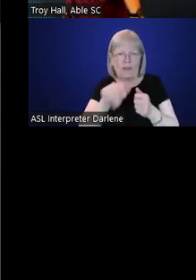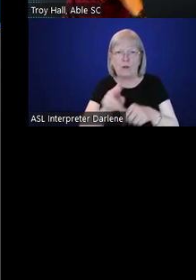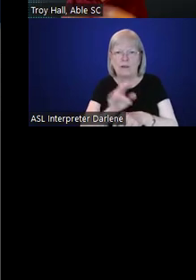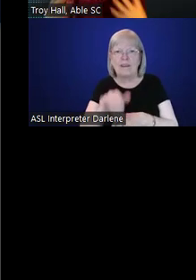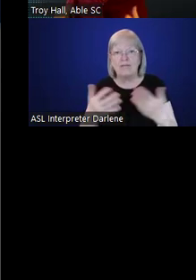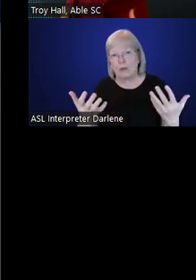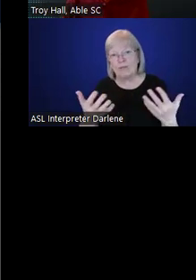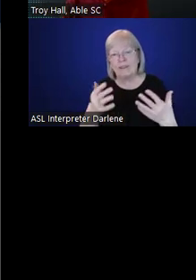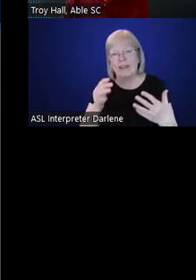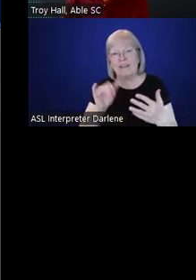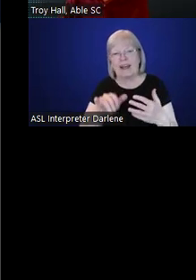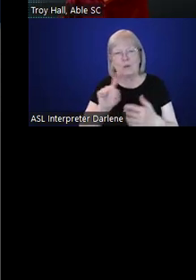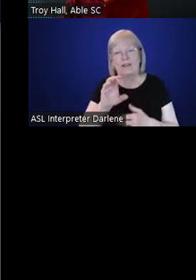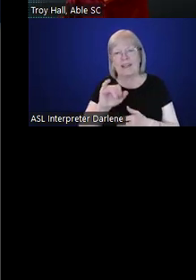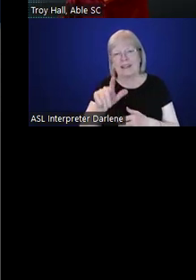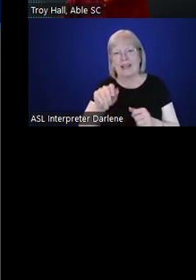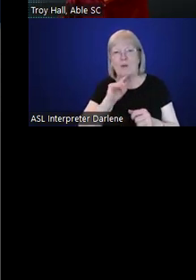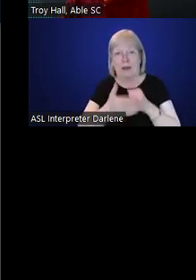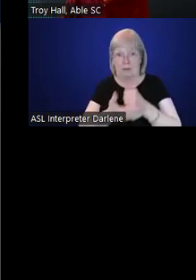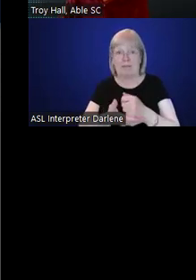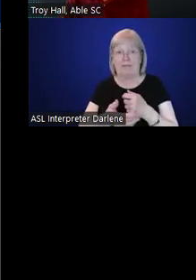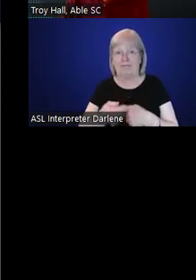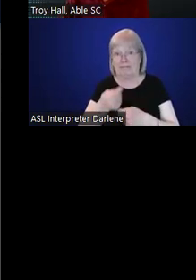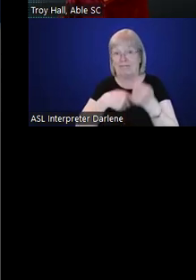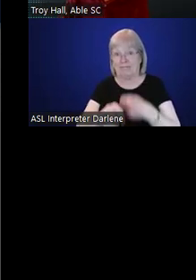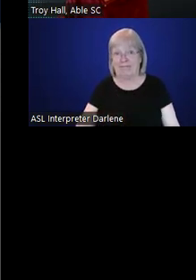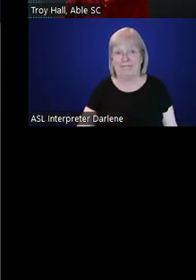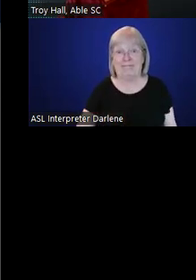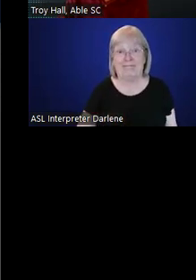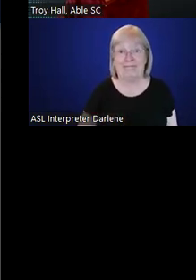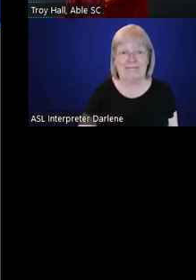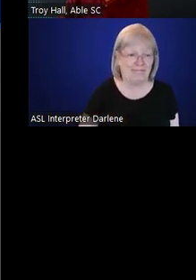So that's where Center for Independent Living can really come in.